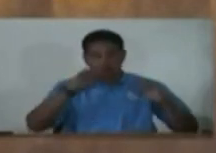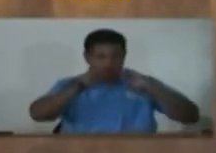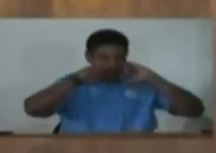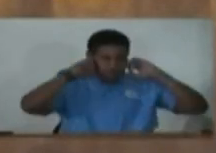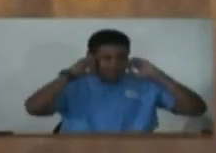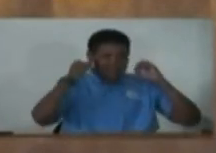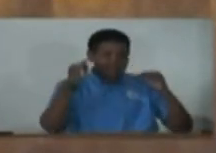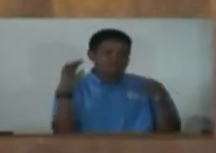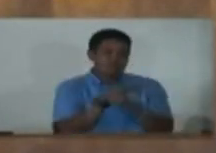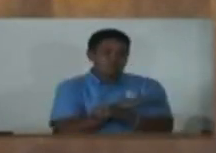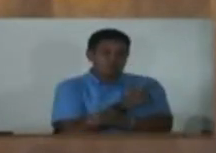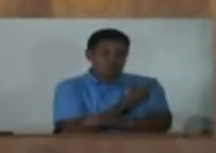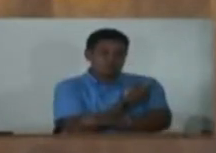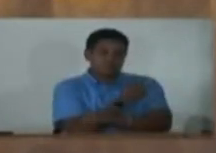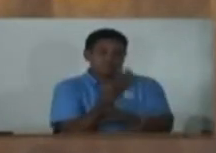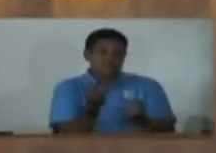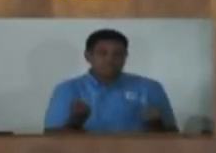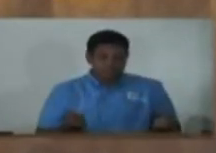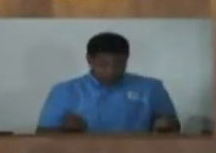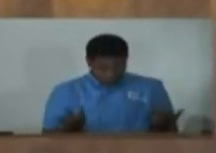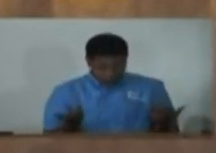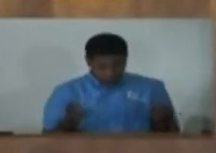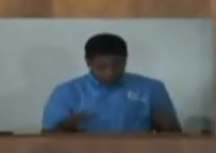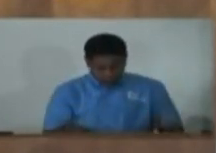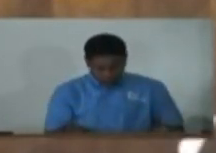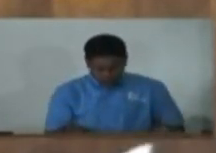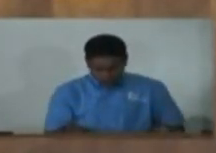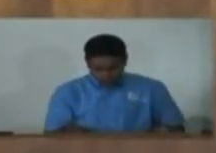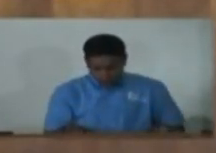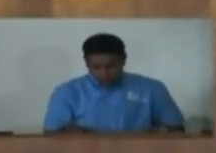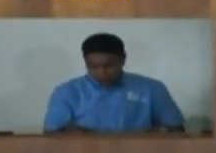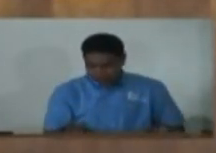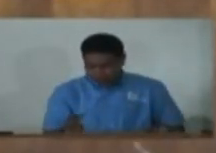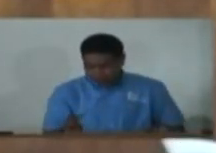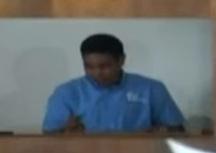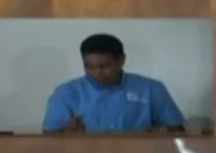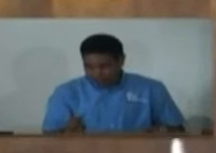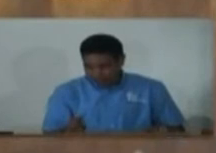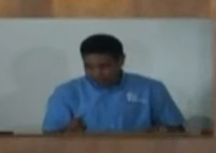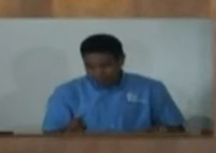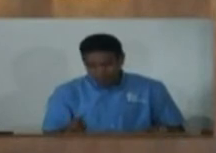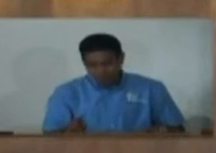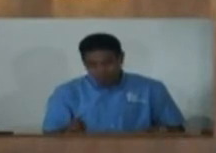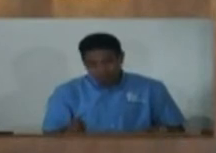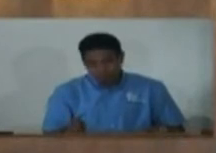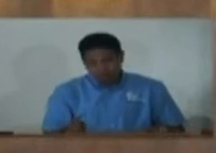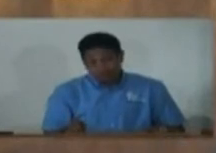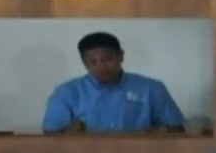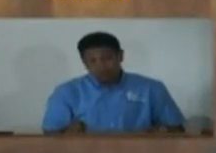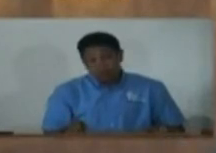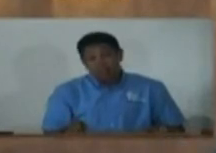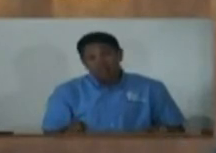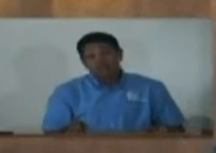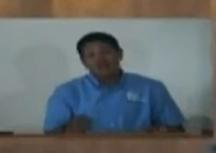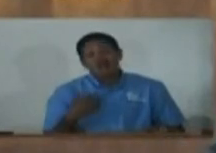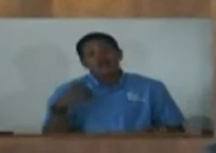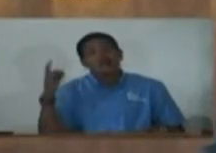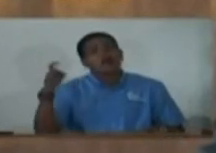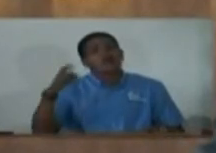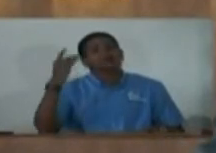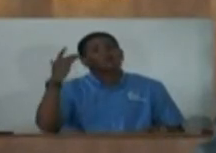protocols in our jurisdiction or not? And I ask the Prime Minister against the background, as you will